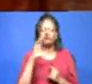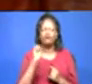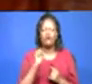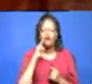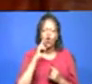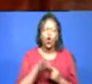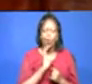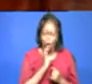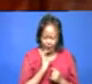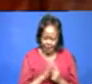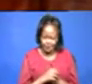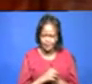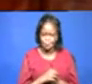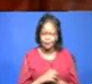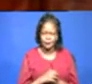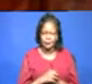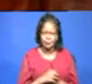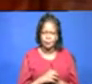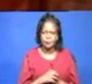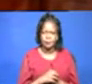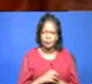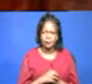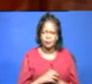unyunyizaji mashamba maji. Timothy Kipnoso, Darubini.